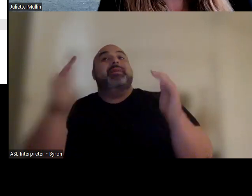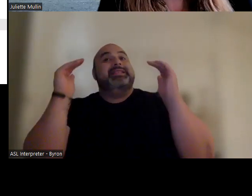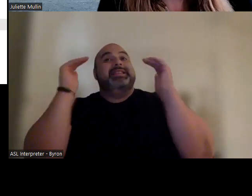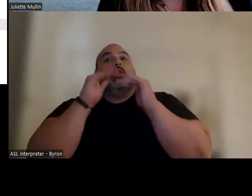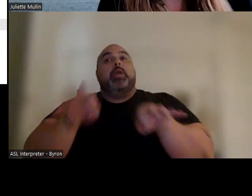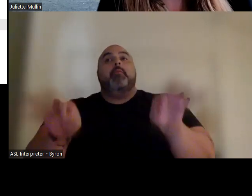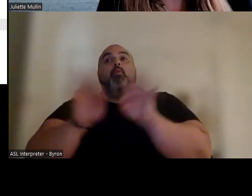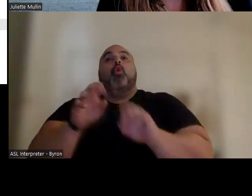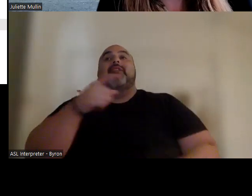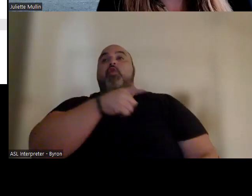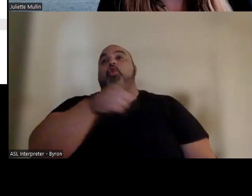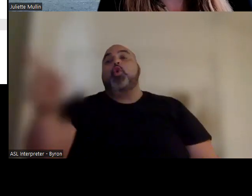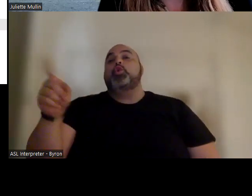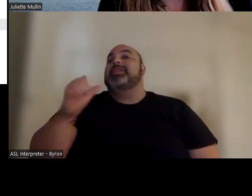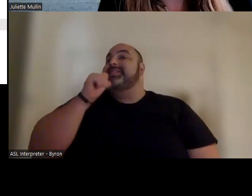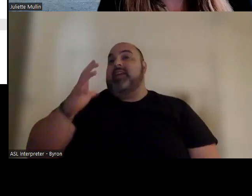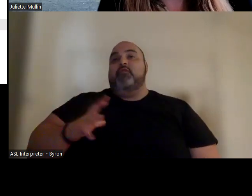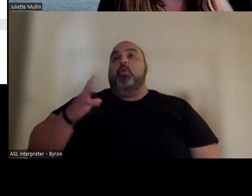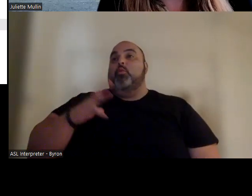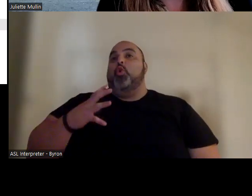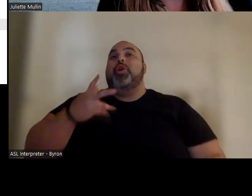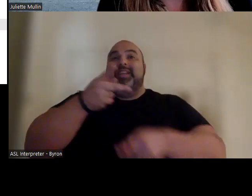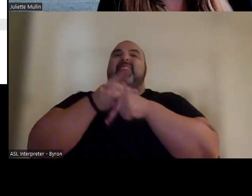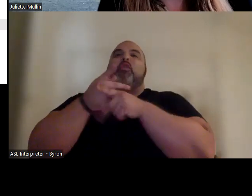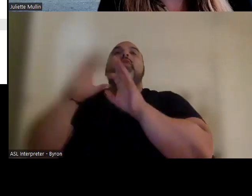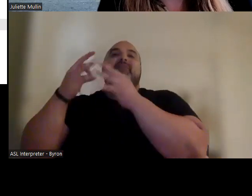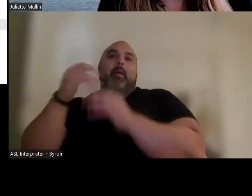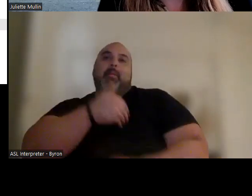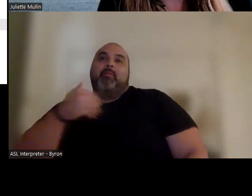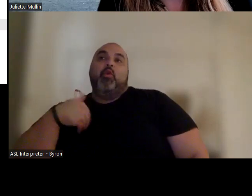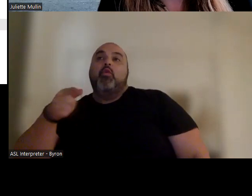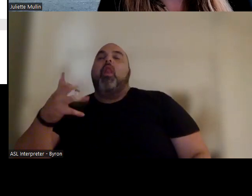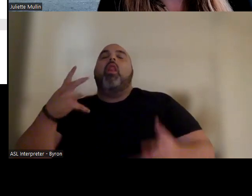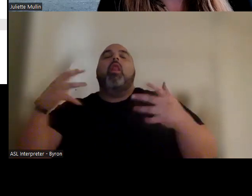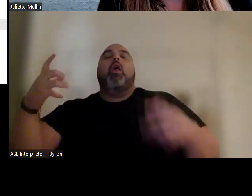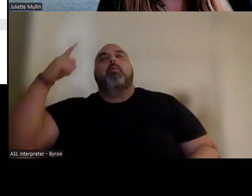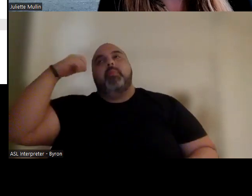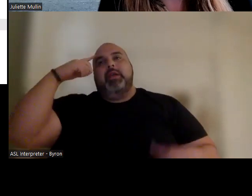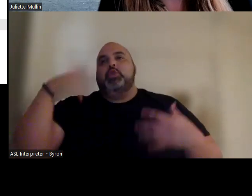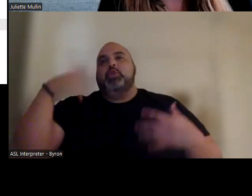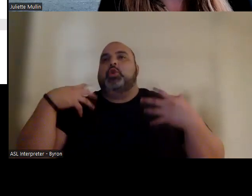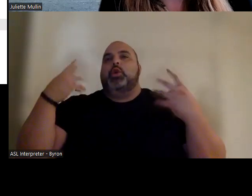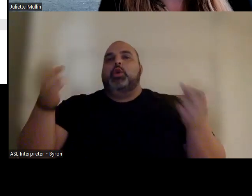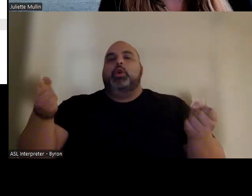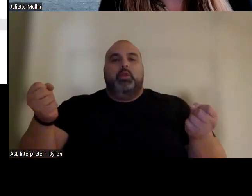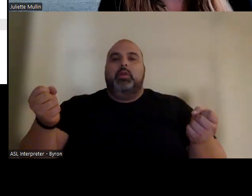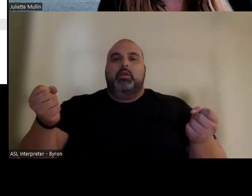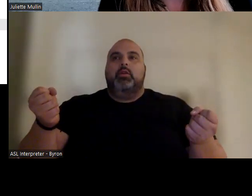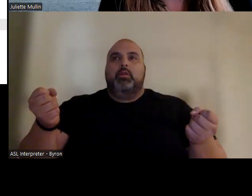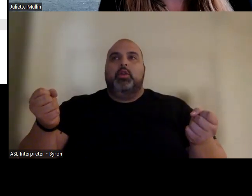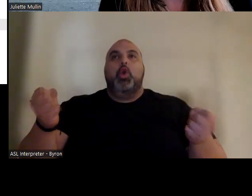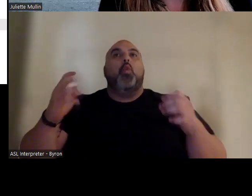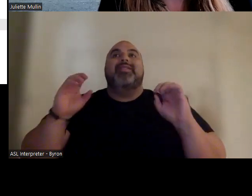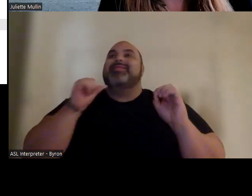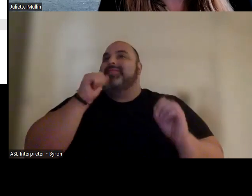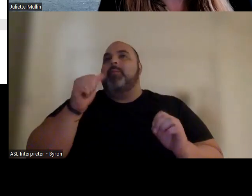those informal caregivers, those family members. There was a lot of mental health and with not being